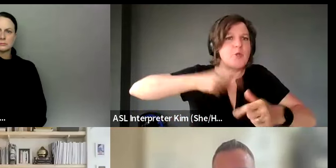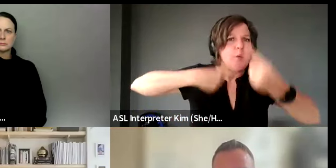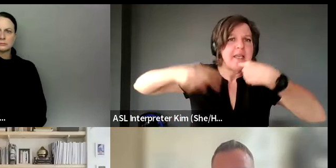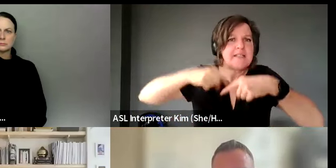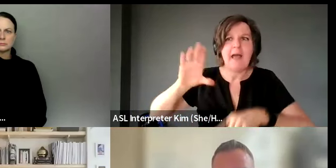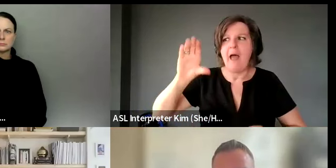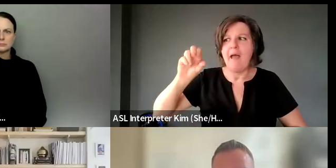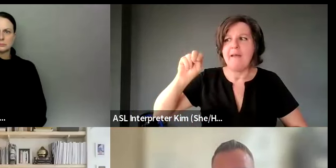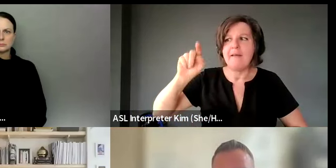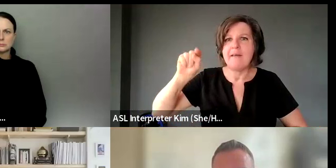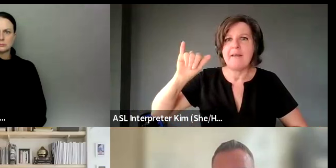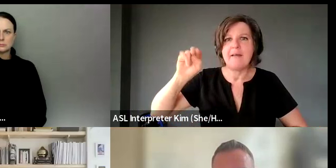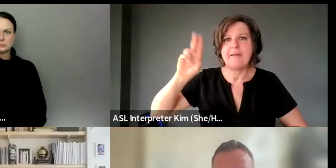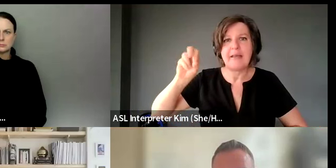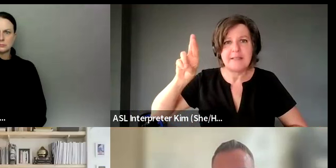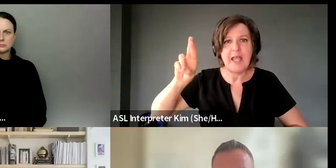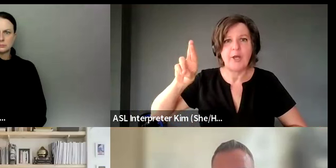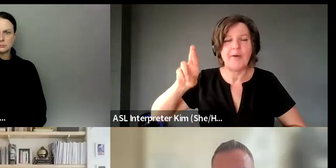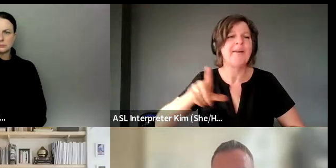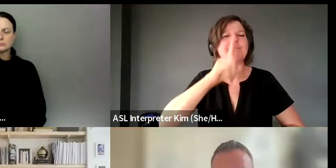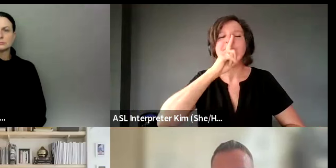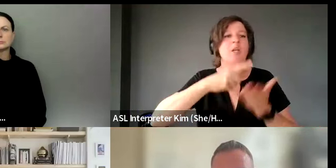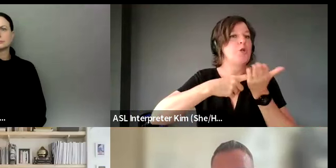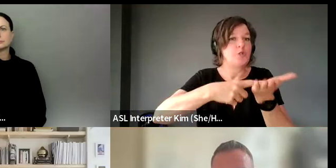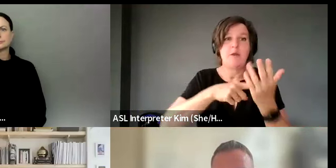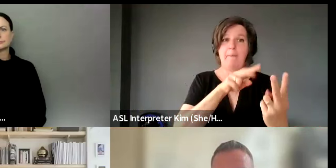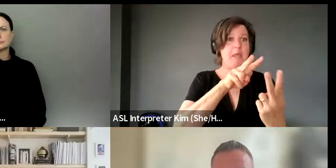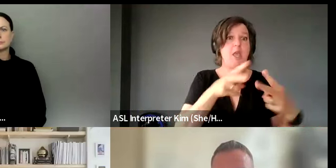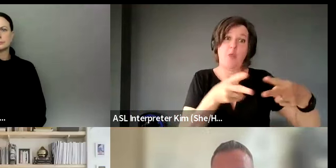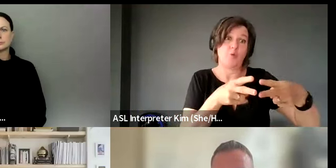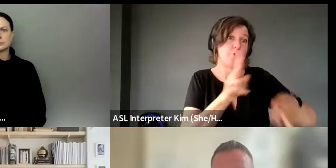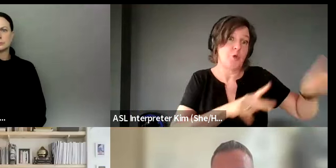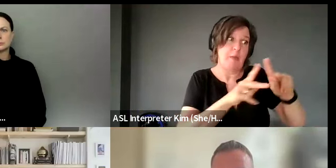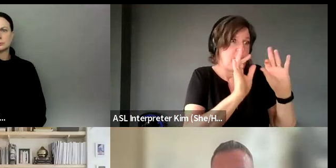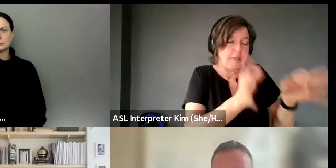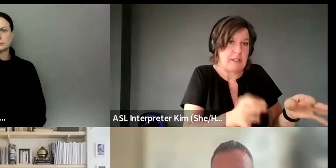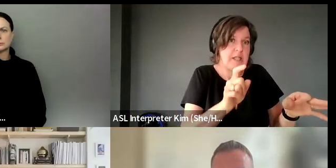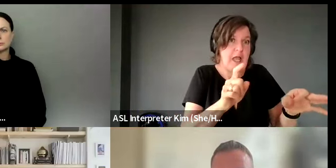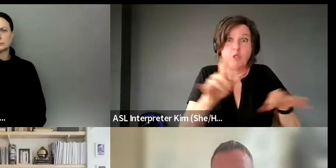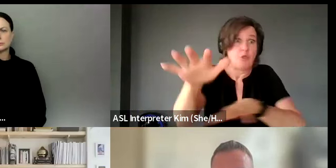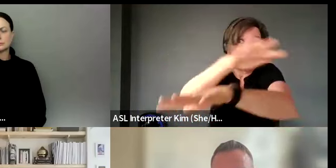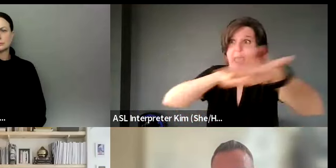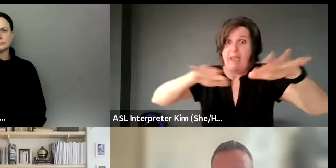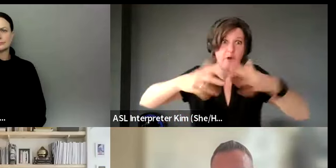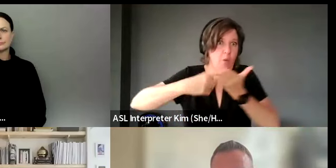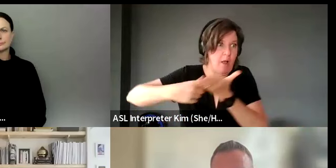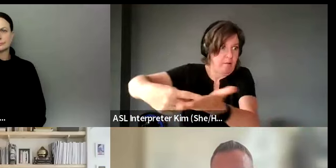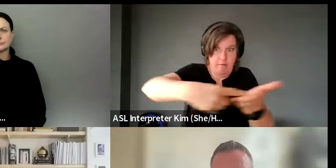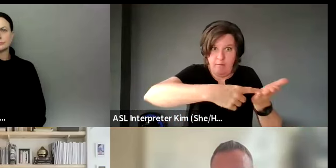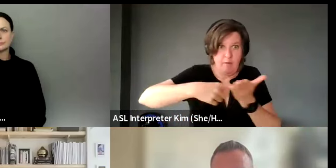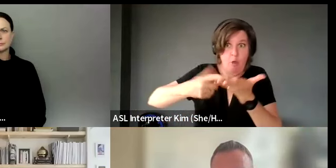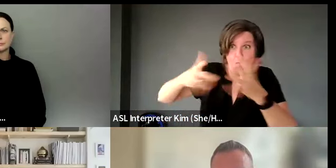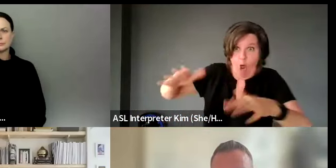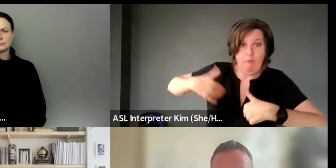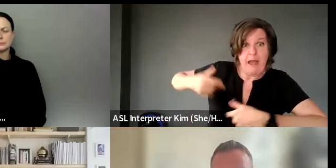then of course it shouldn't be a discussion between the two people. It should be a discussion with everyone. Maybe there is something already, but then say like, okay,